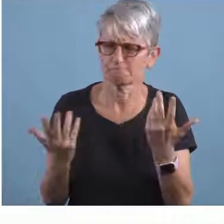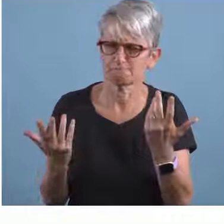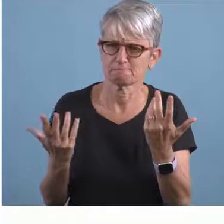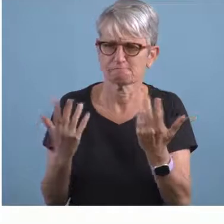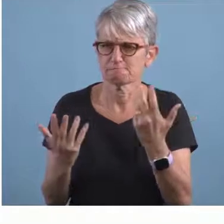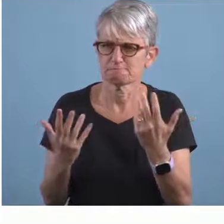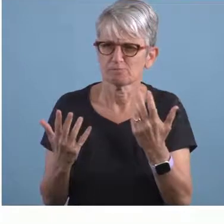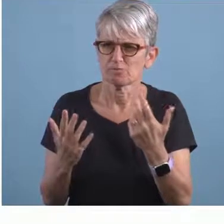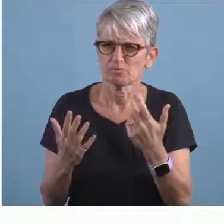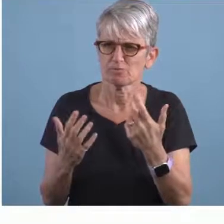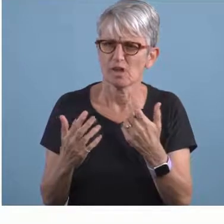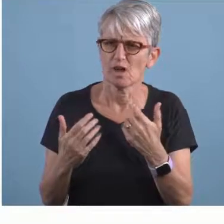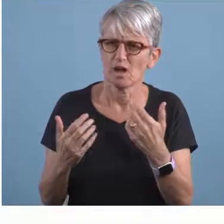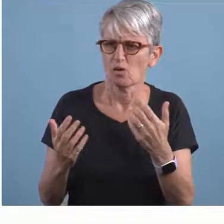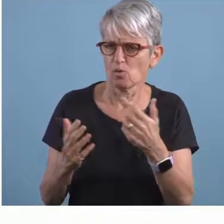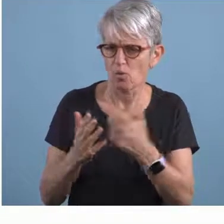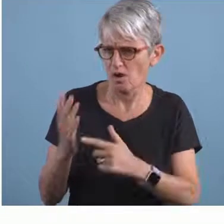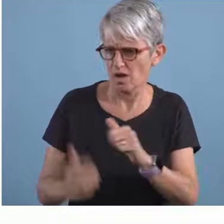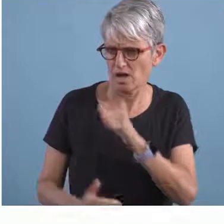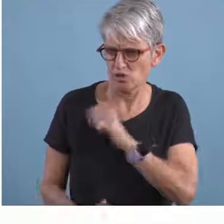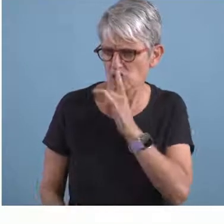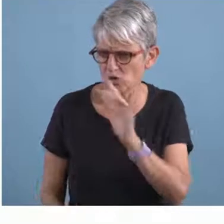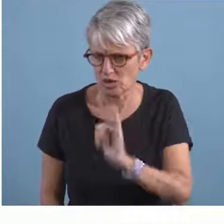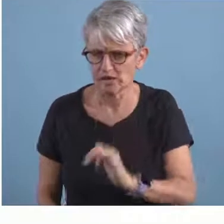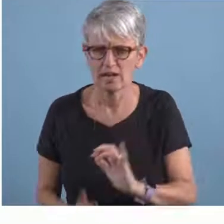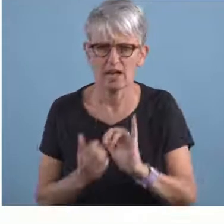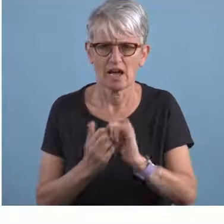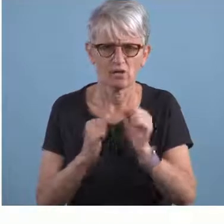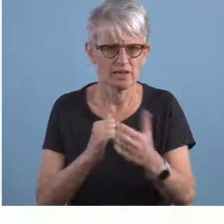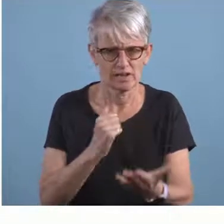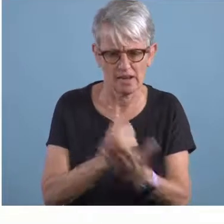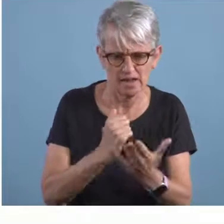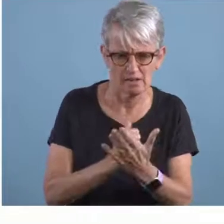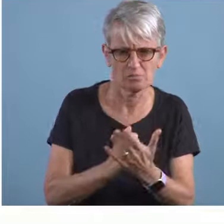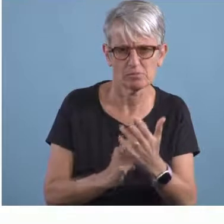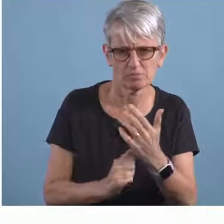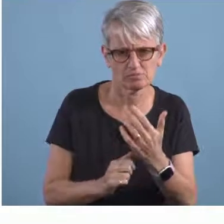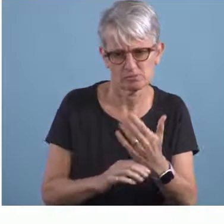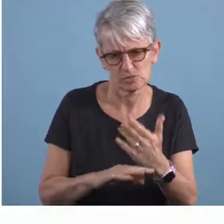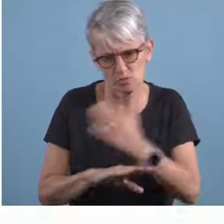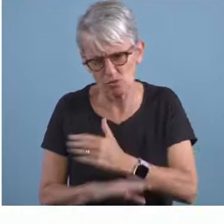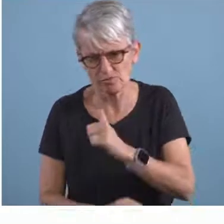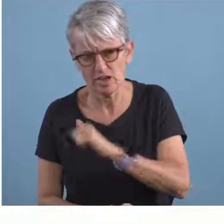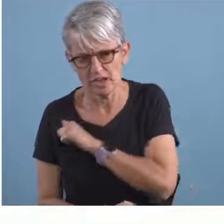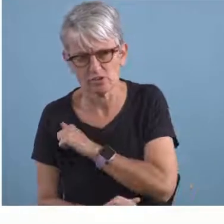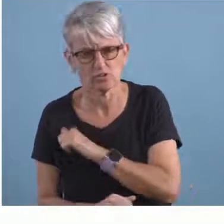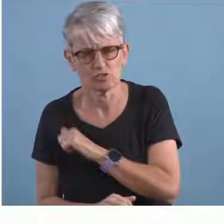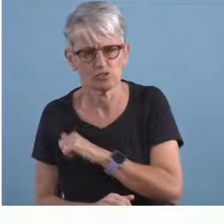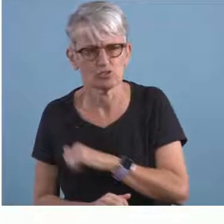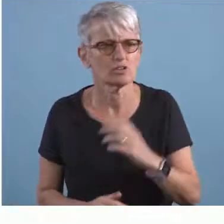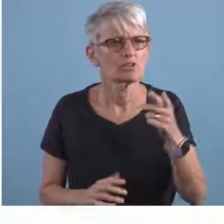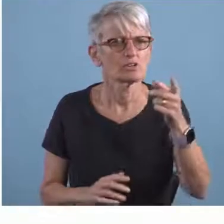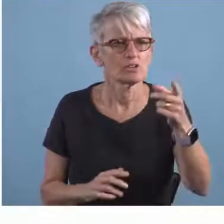what we might do to help. And in the next few slides, I'm actually going to show you, you can go to the next one,